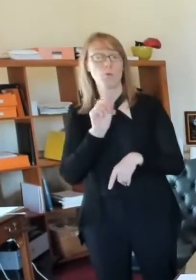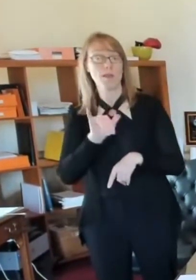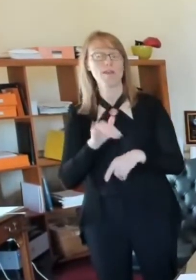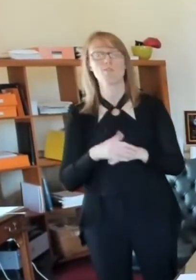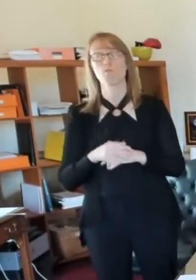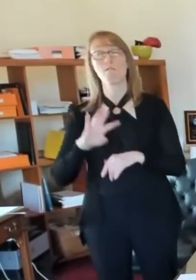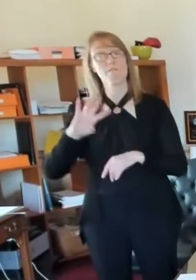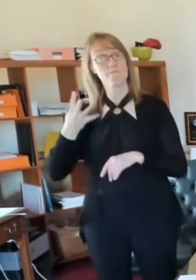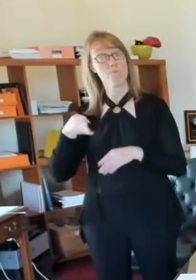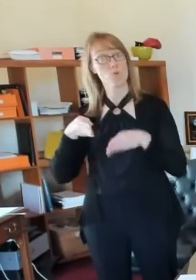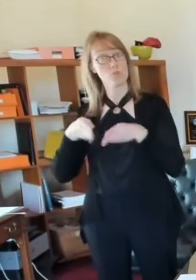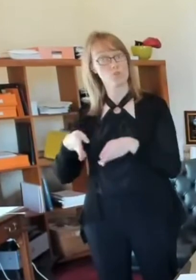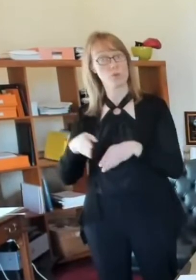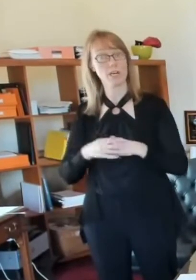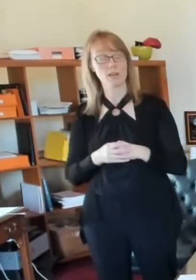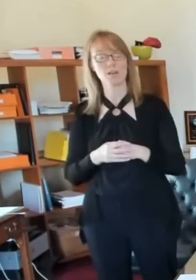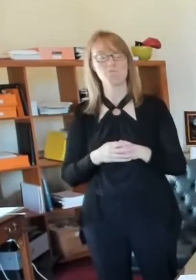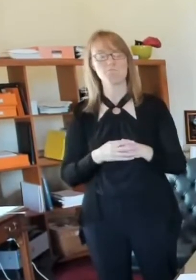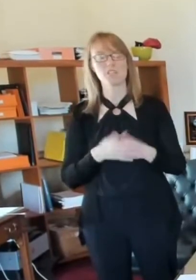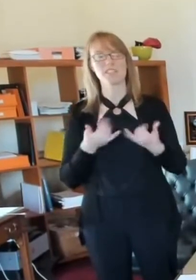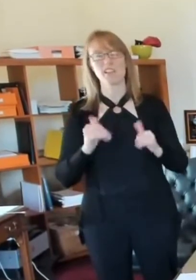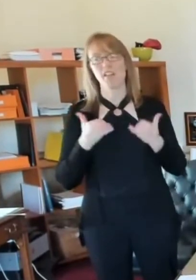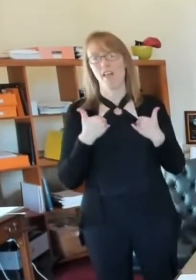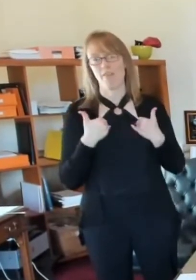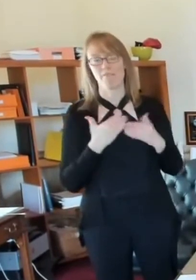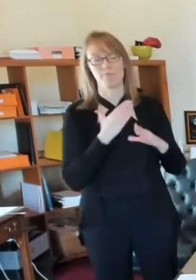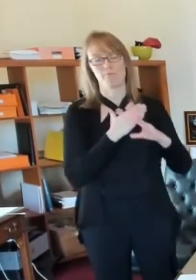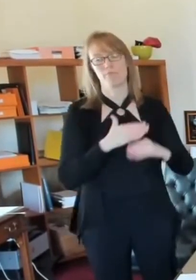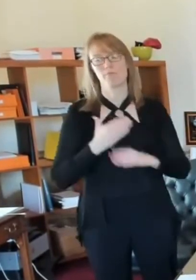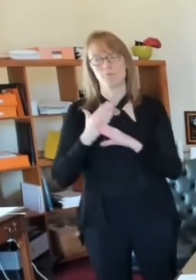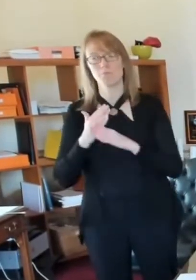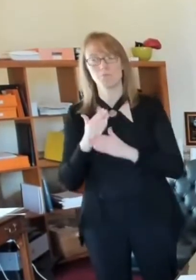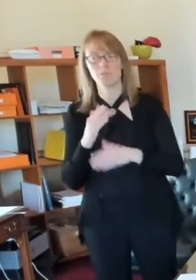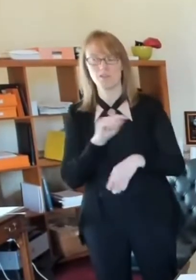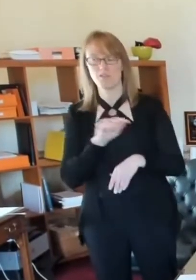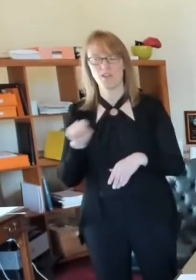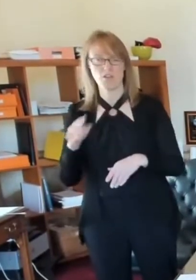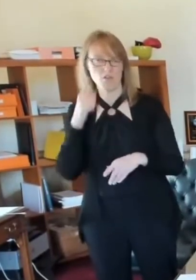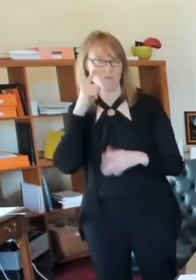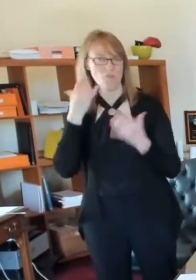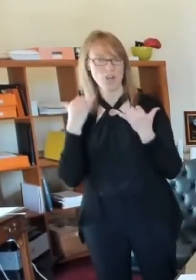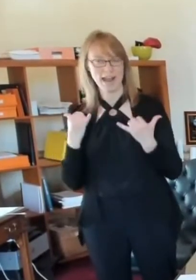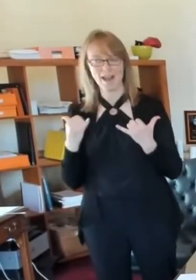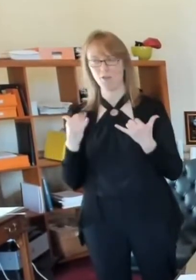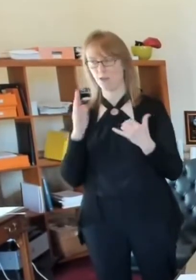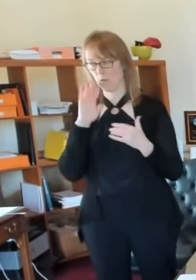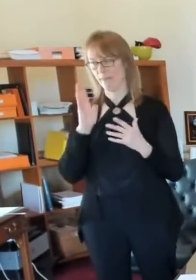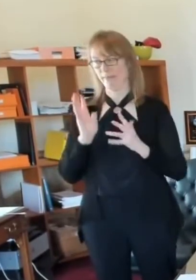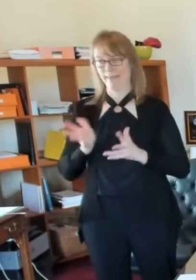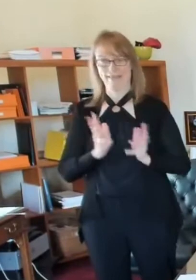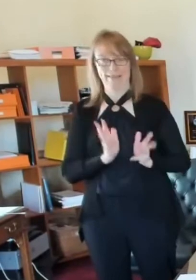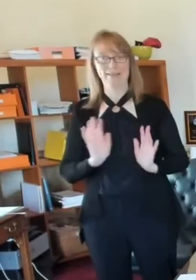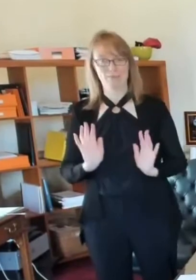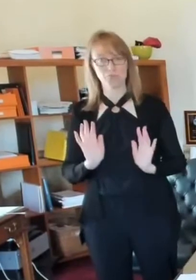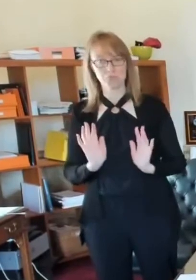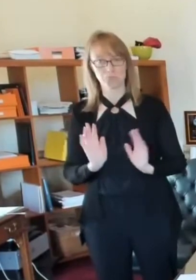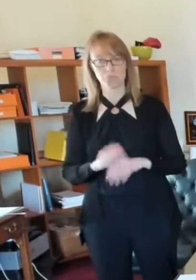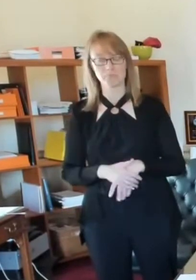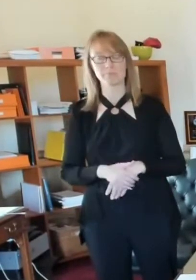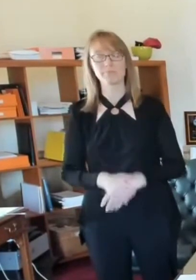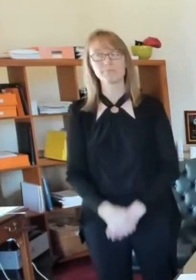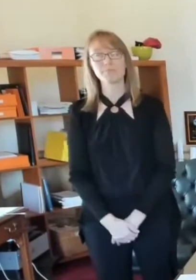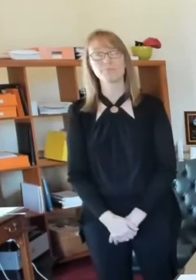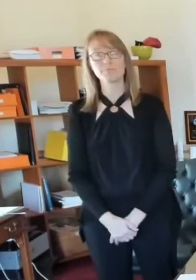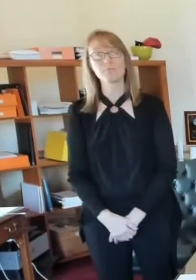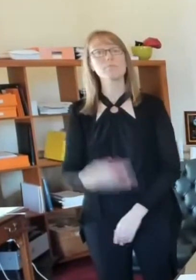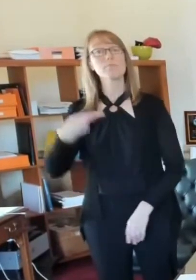to be working pretty well. So at least for right now, we're going to leave that in place. Last question comes from Pat about the election that's already underway